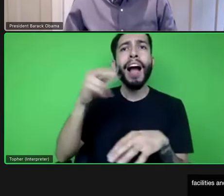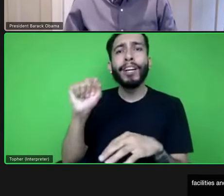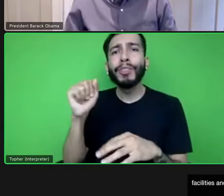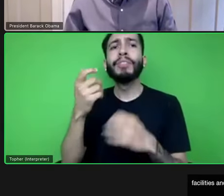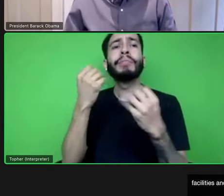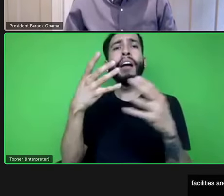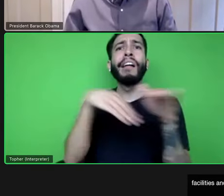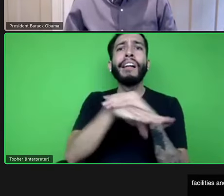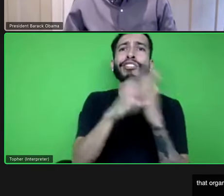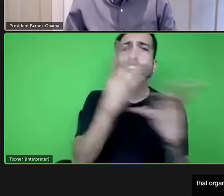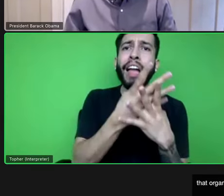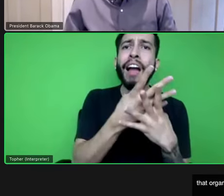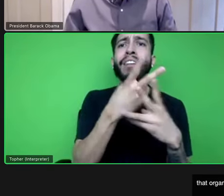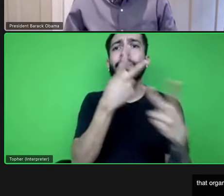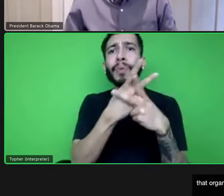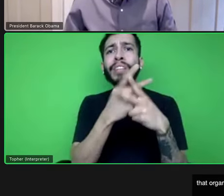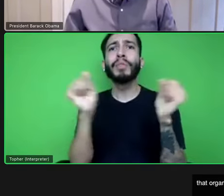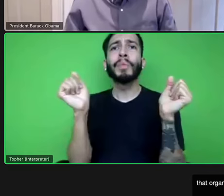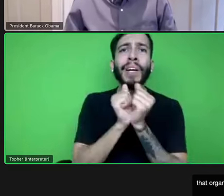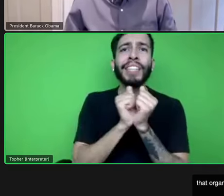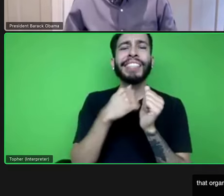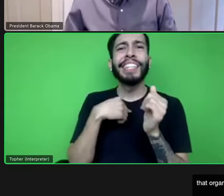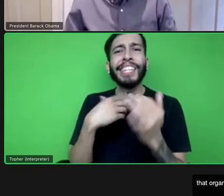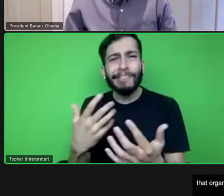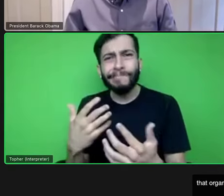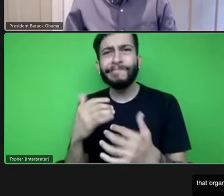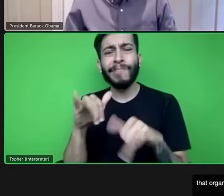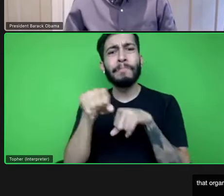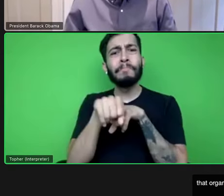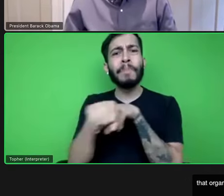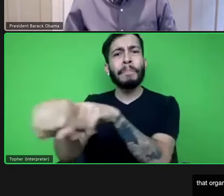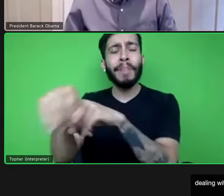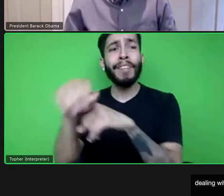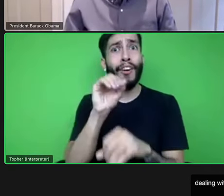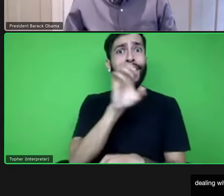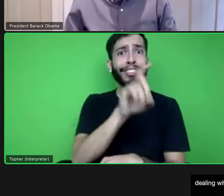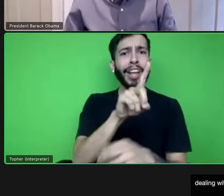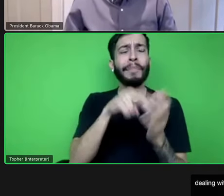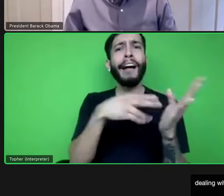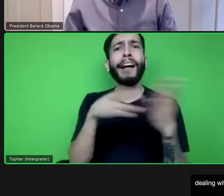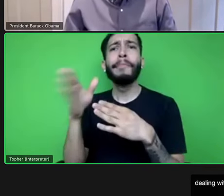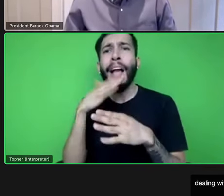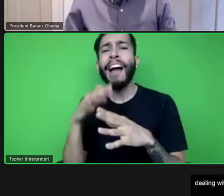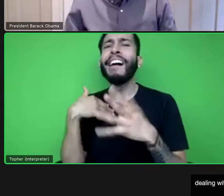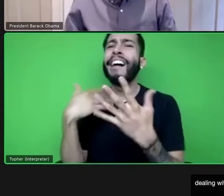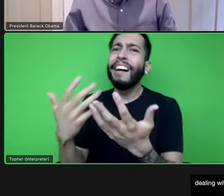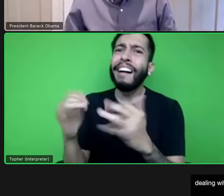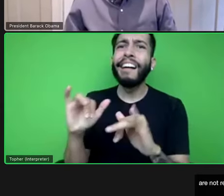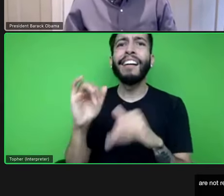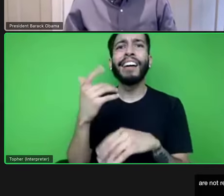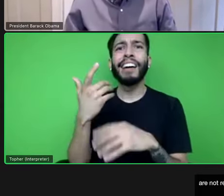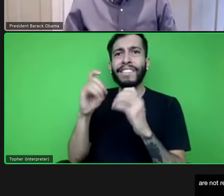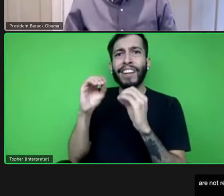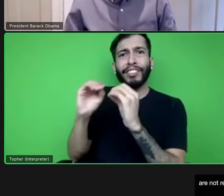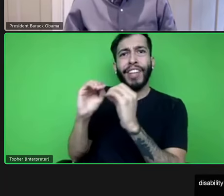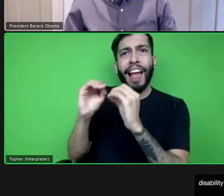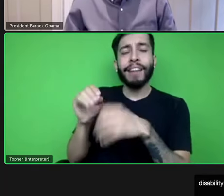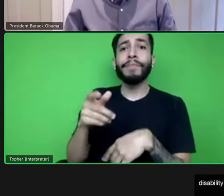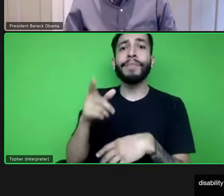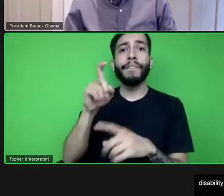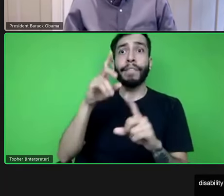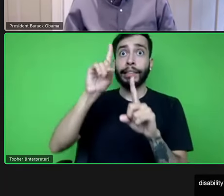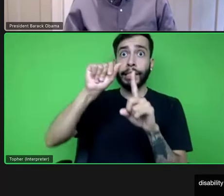dealing with juvenile justice are not really addressing disability as a part of this problem. If they understood